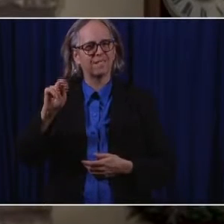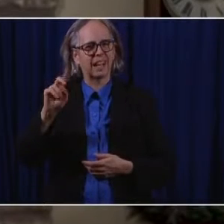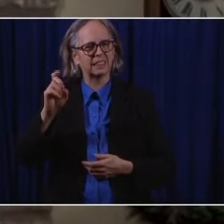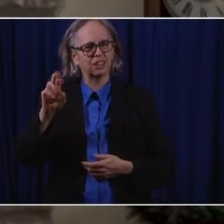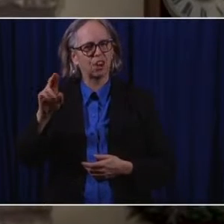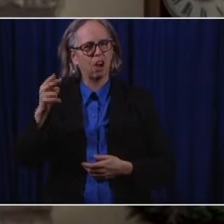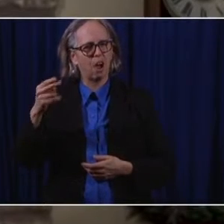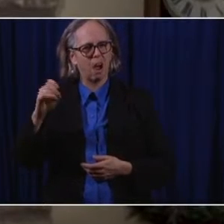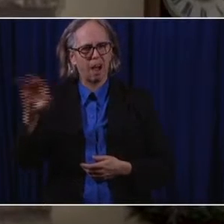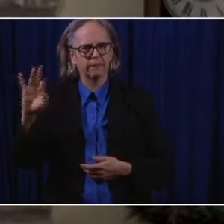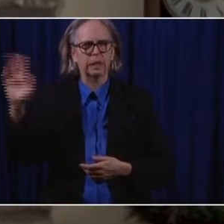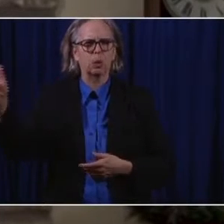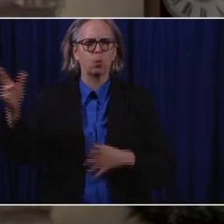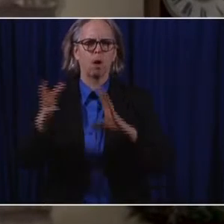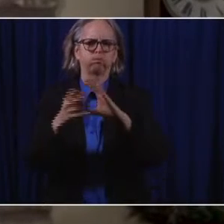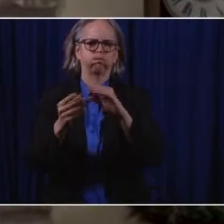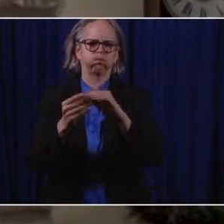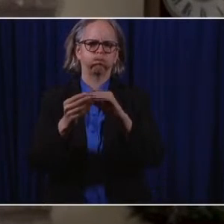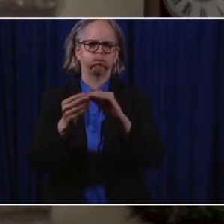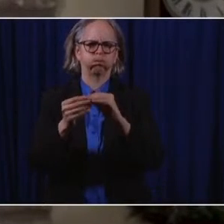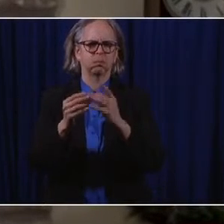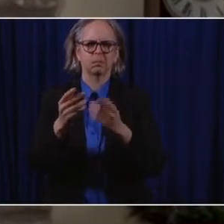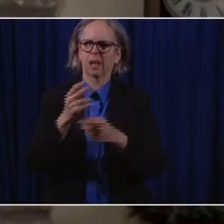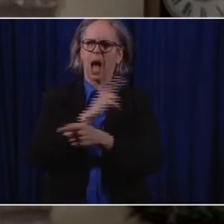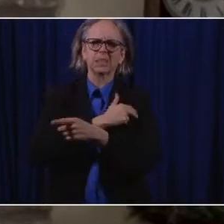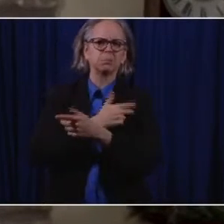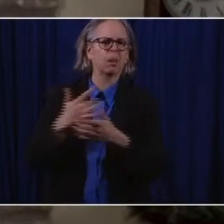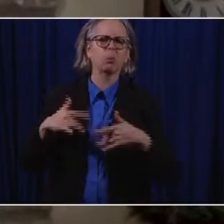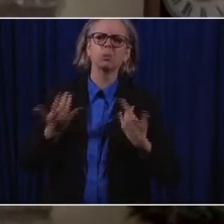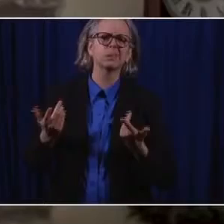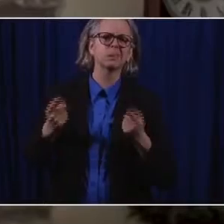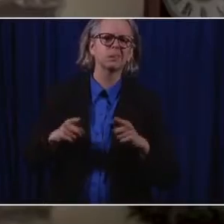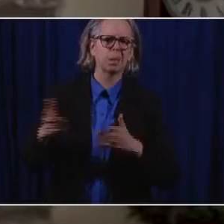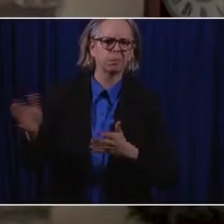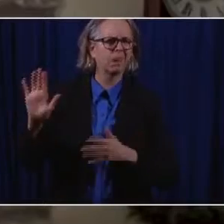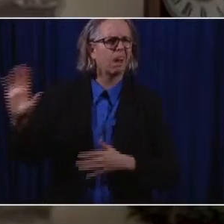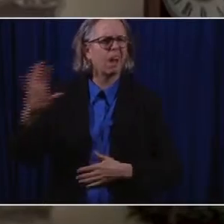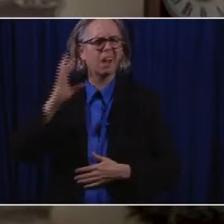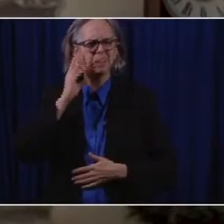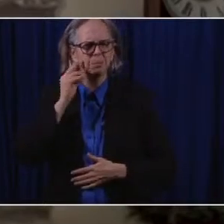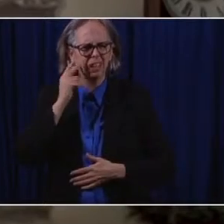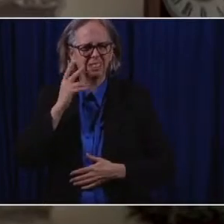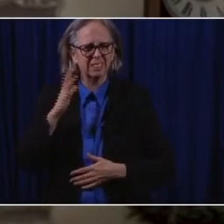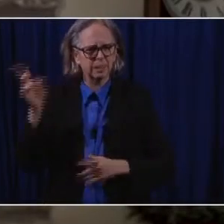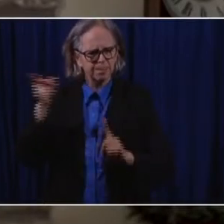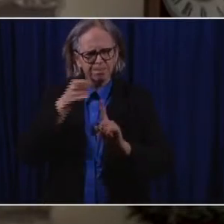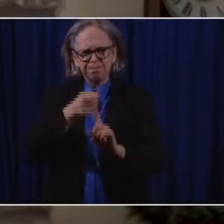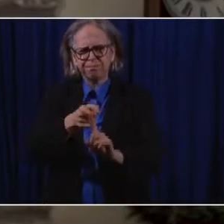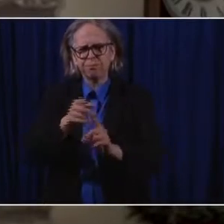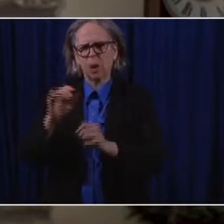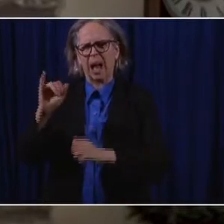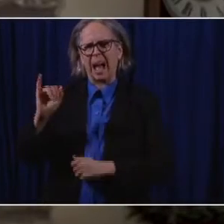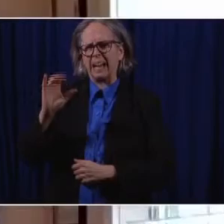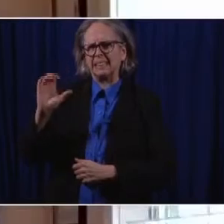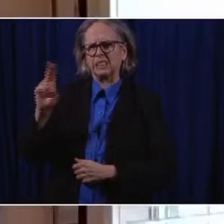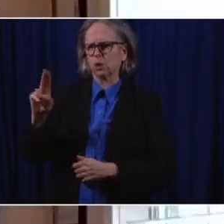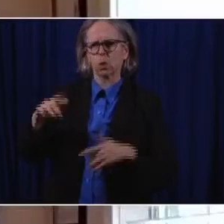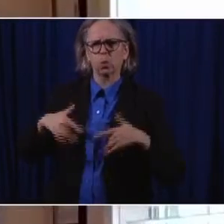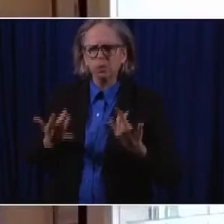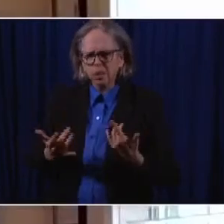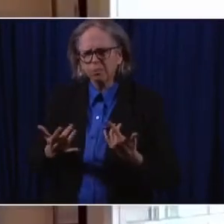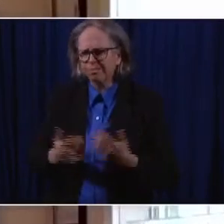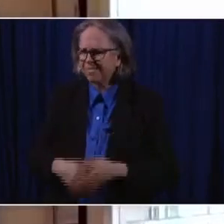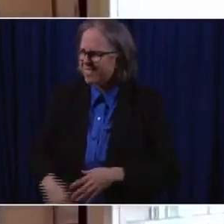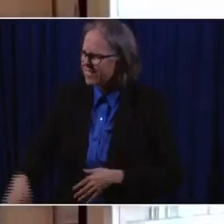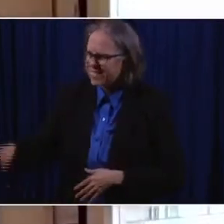Specifically, Doctor, if you could address what we're seeing in our ICU. Yes, thank you, Governor. Well, as